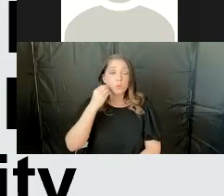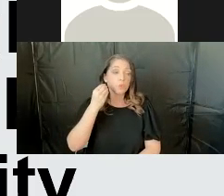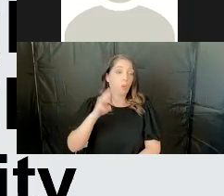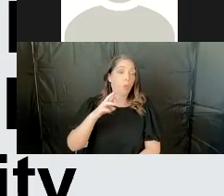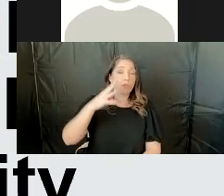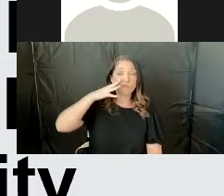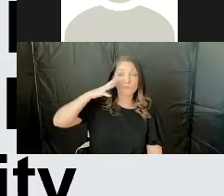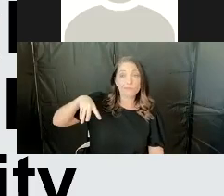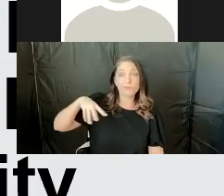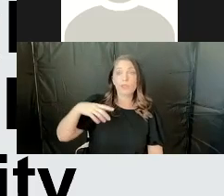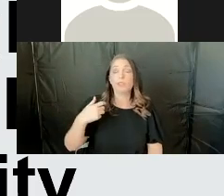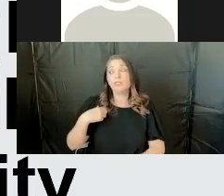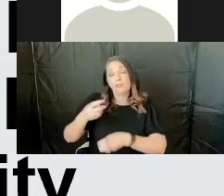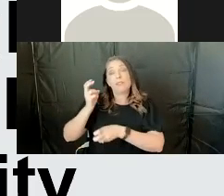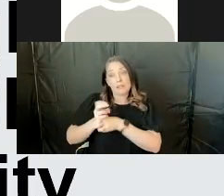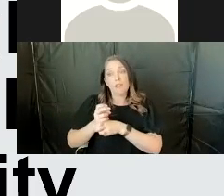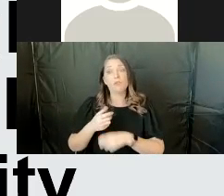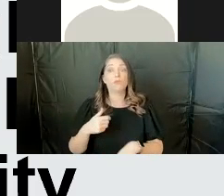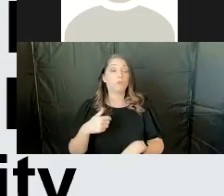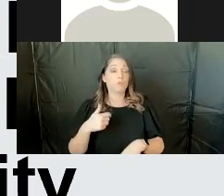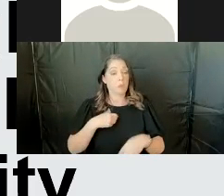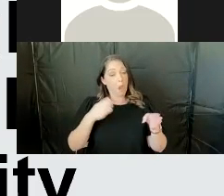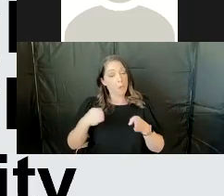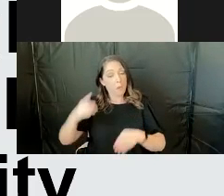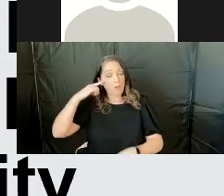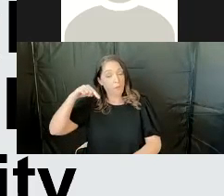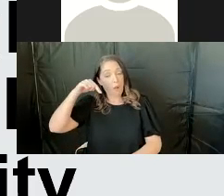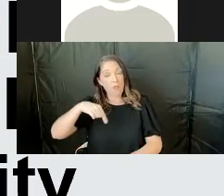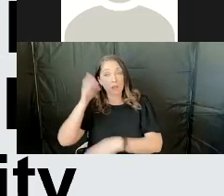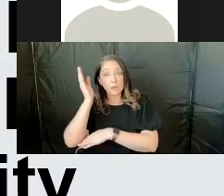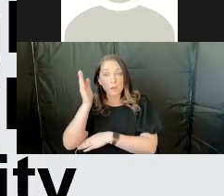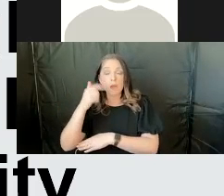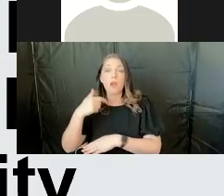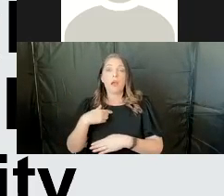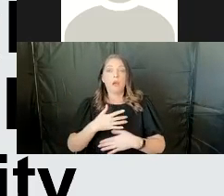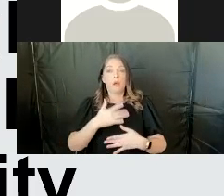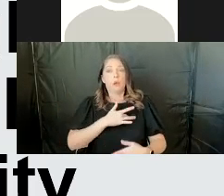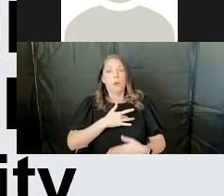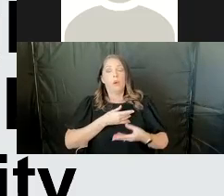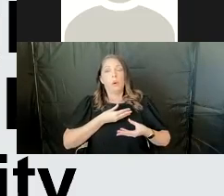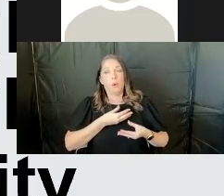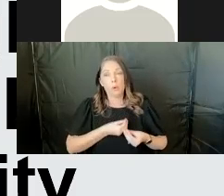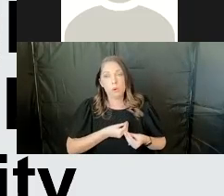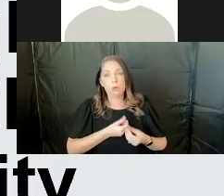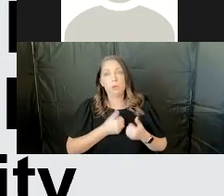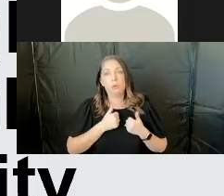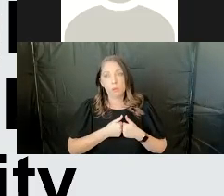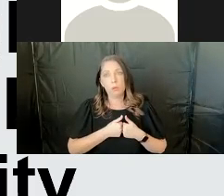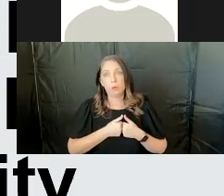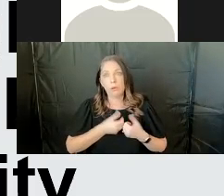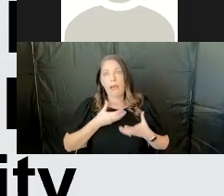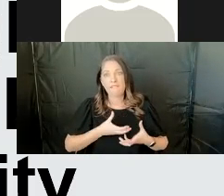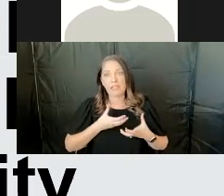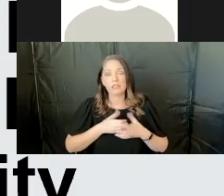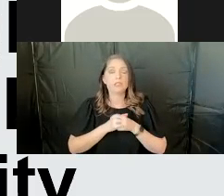this training, I did it with a caring heart, knowing that many of us might be affected on a personal level. I